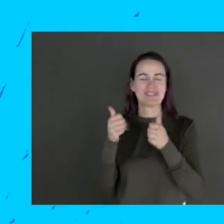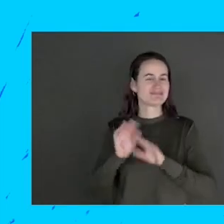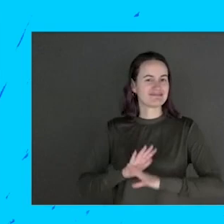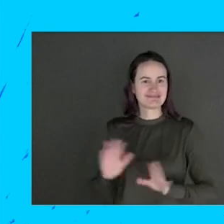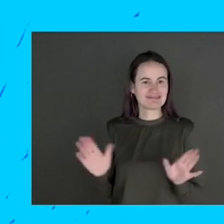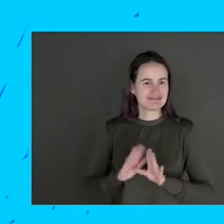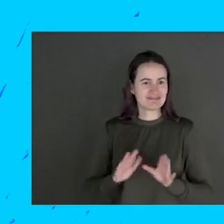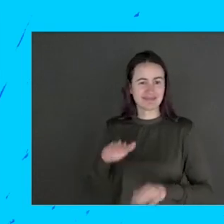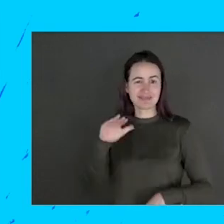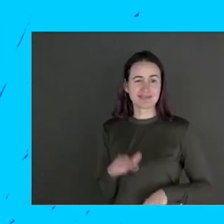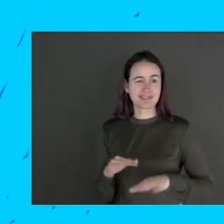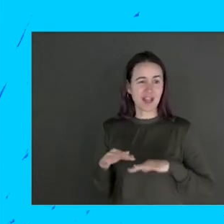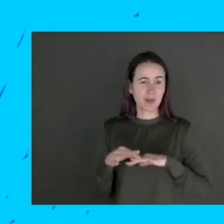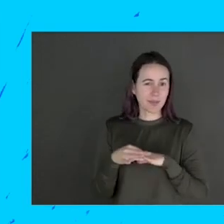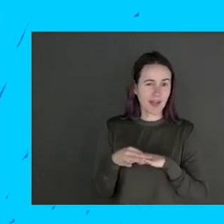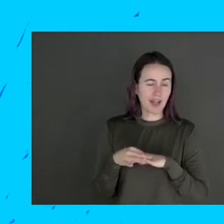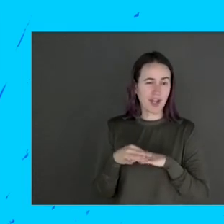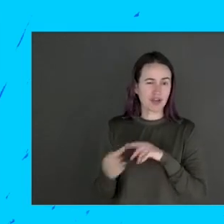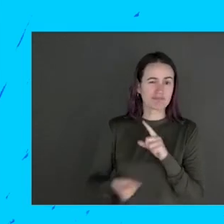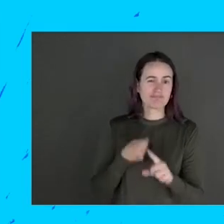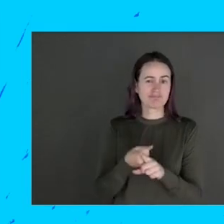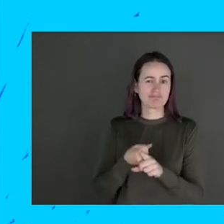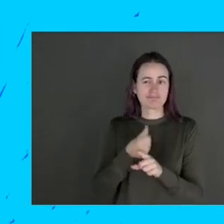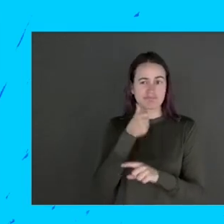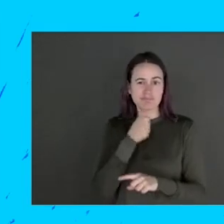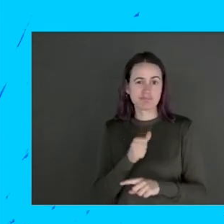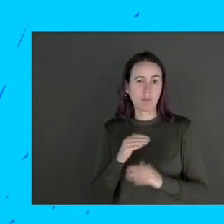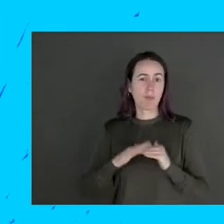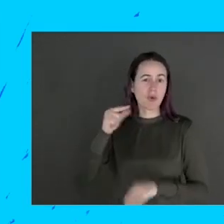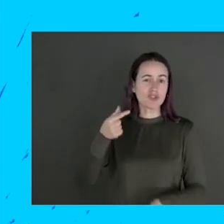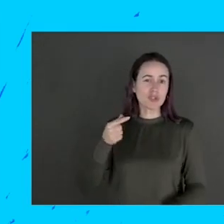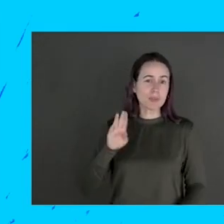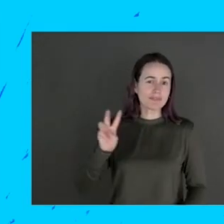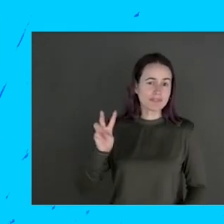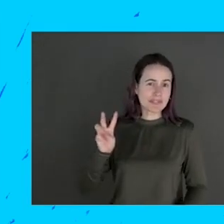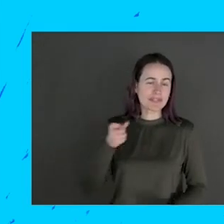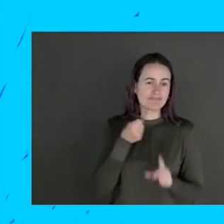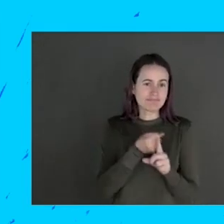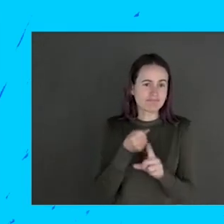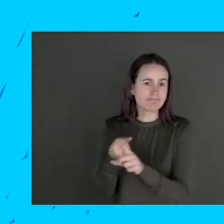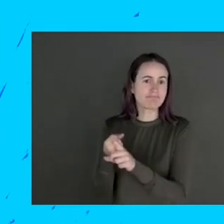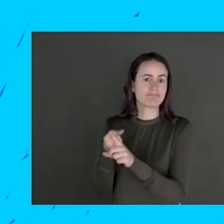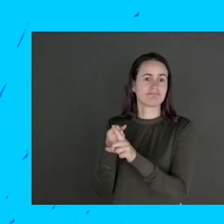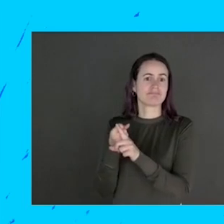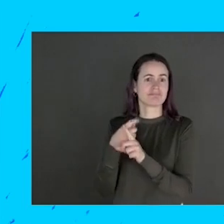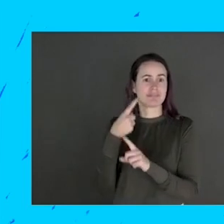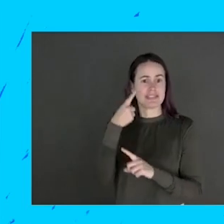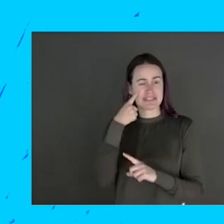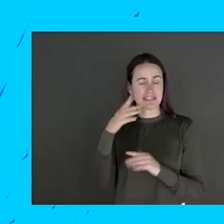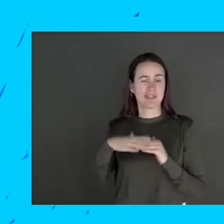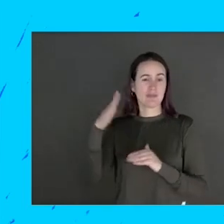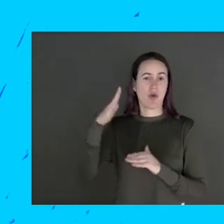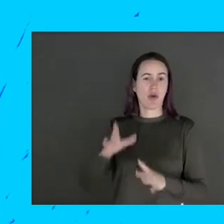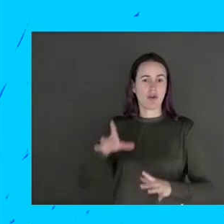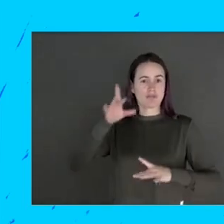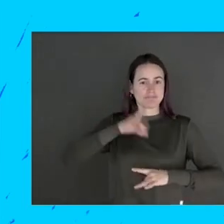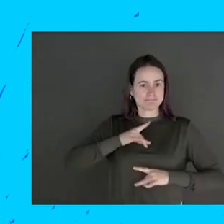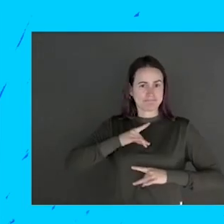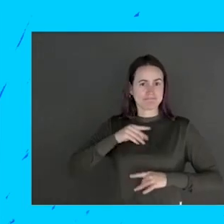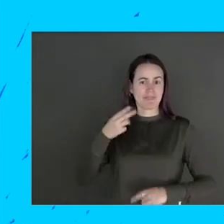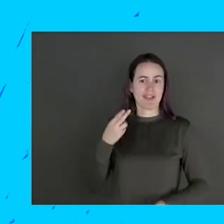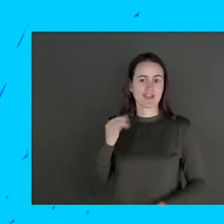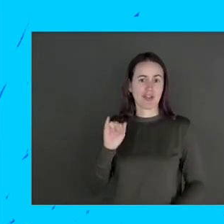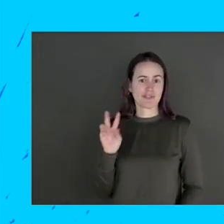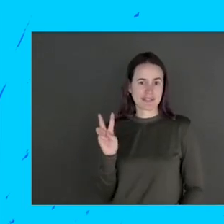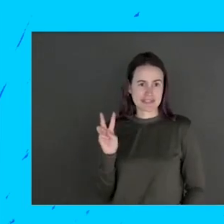well-being as they are more likely to experience gender-based violence and put them at an increased risk to acquire HIV. Grassroots